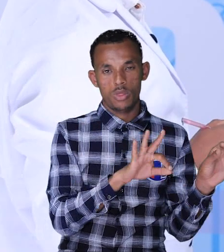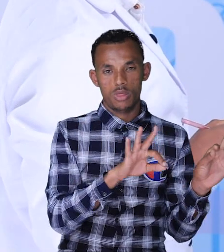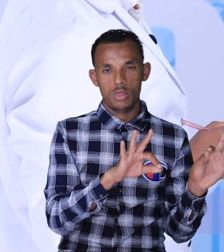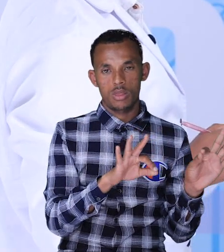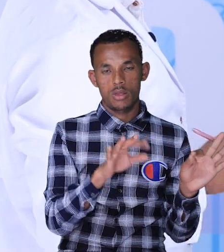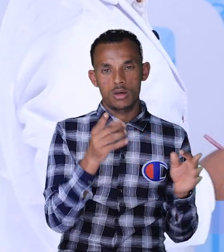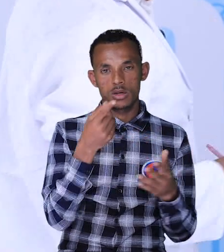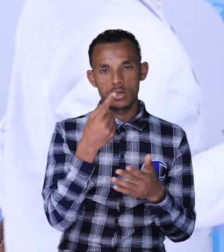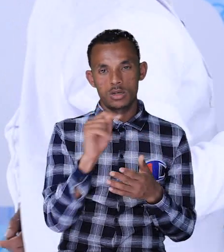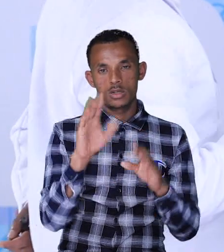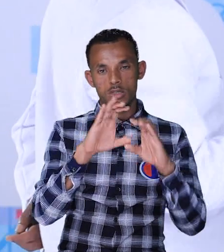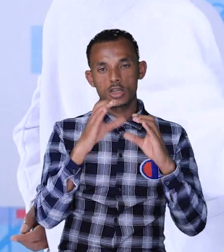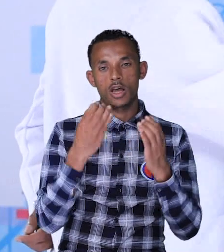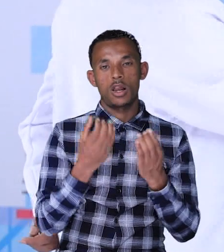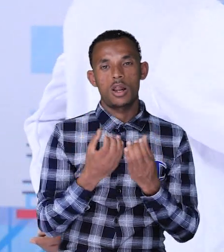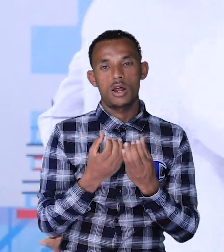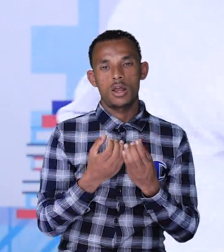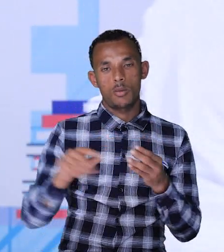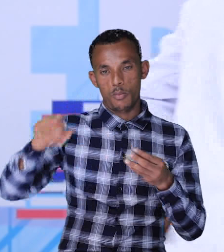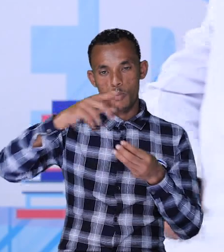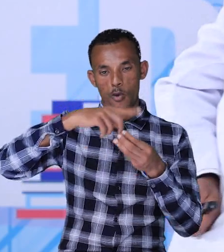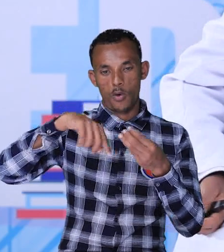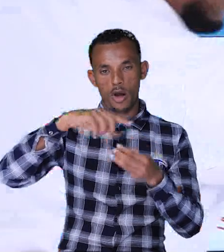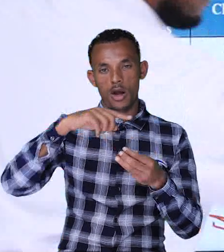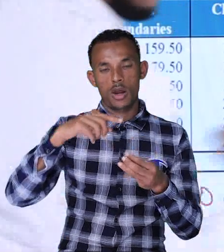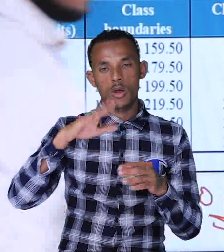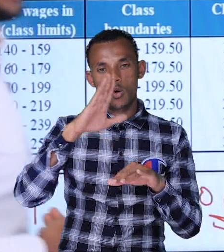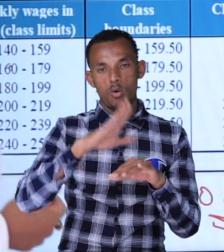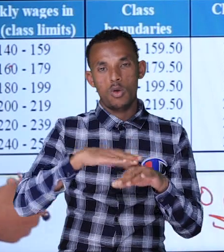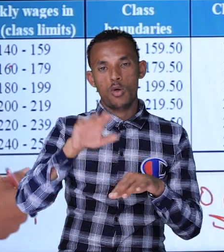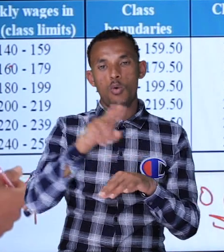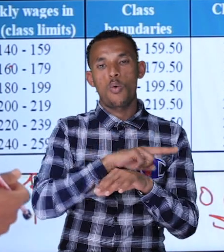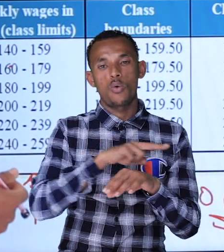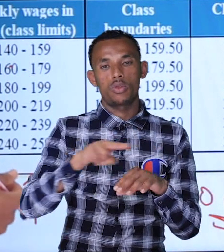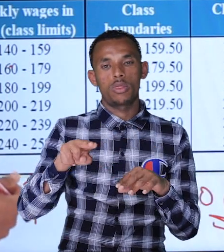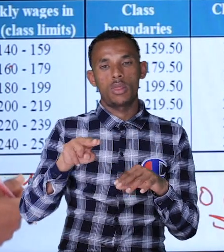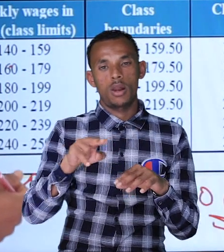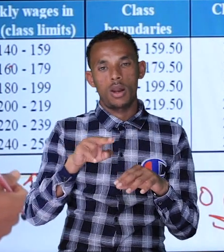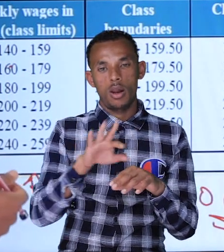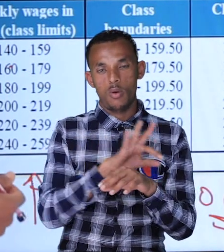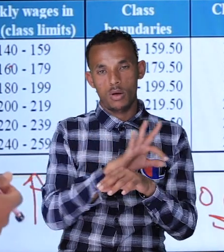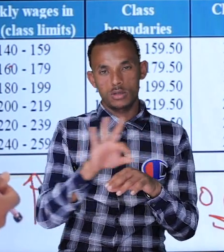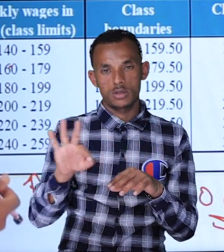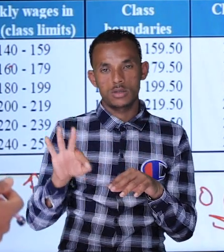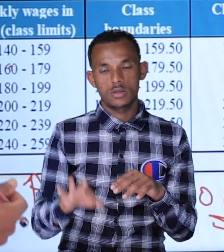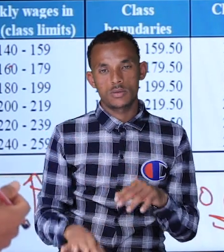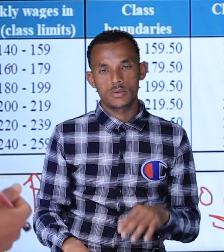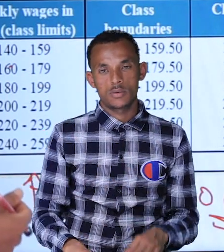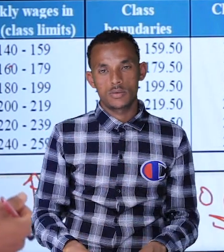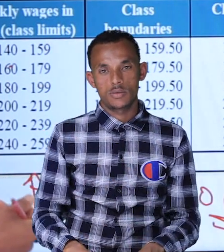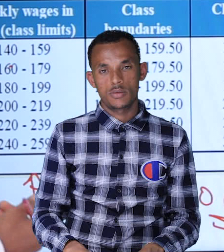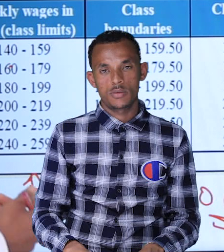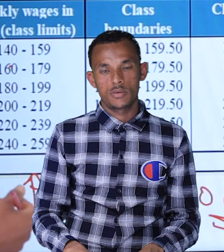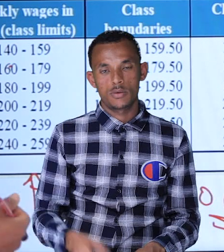You put the class boundaries on horizontal axis. You put the class boundaries on the horizontal